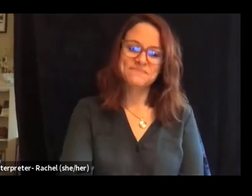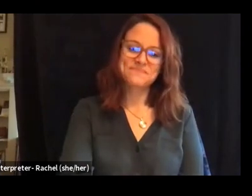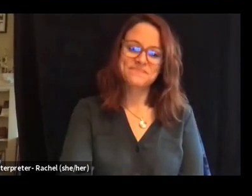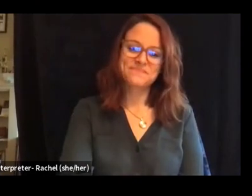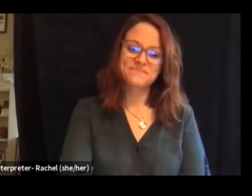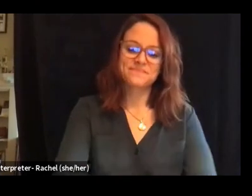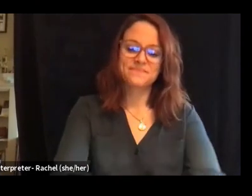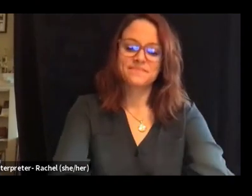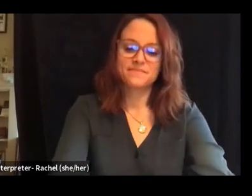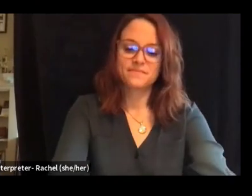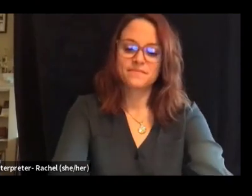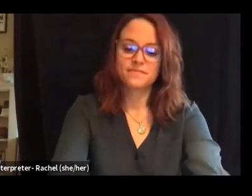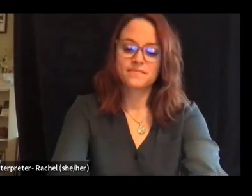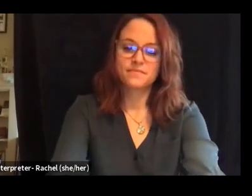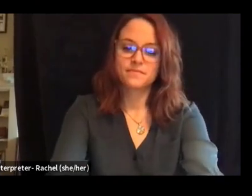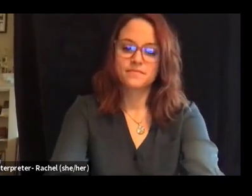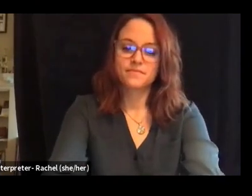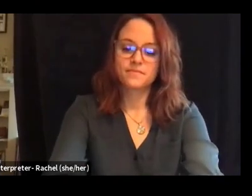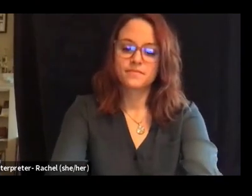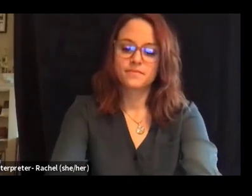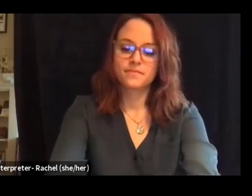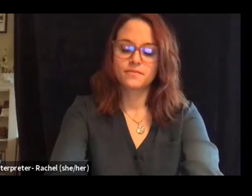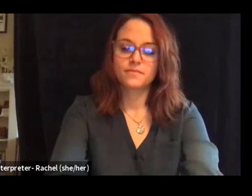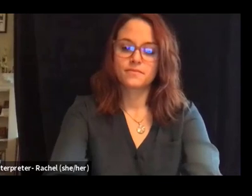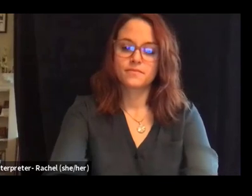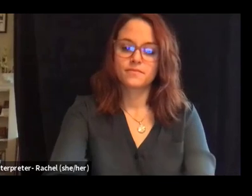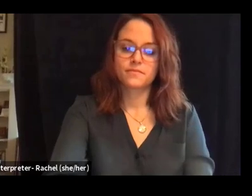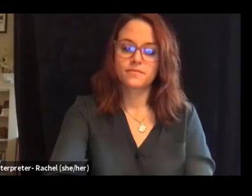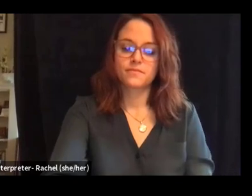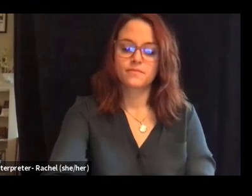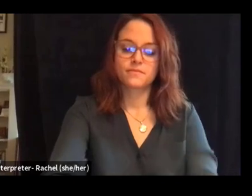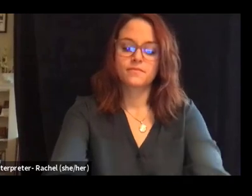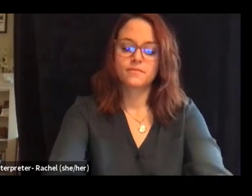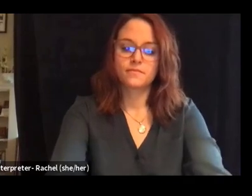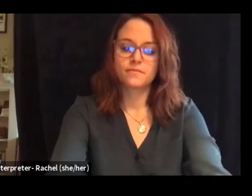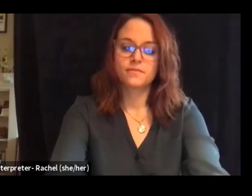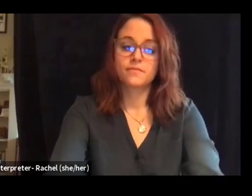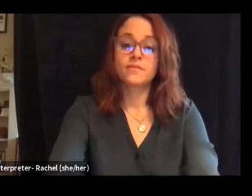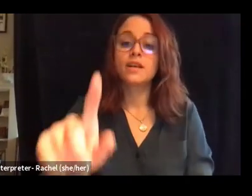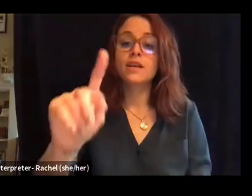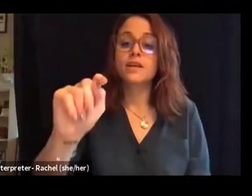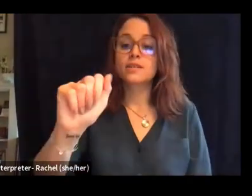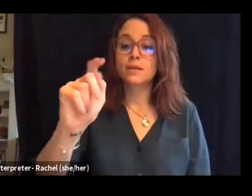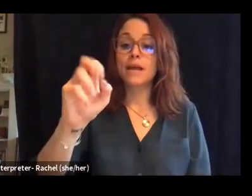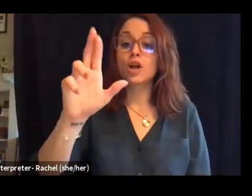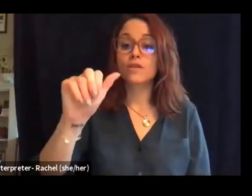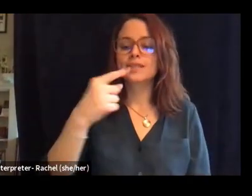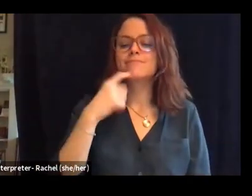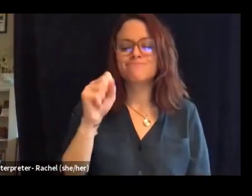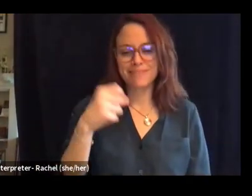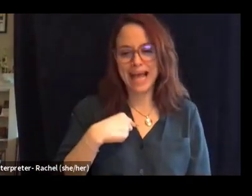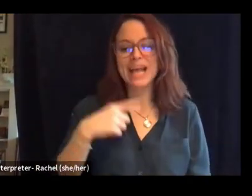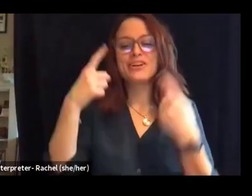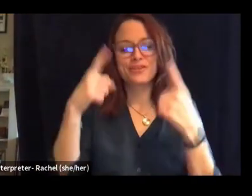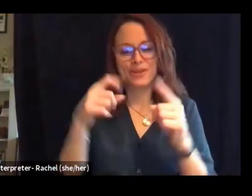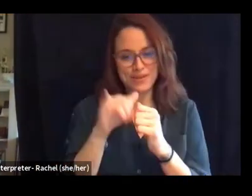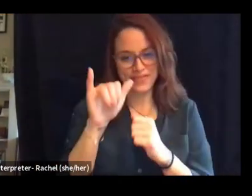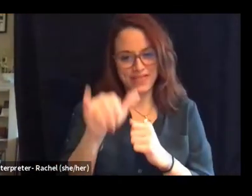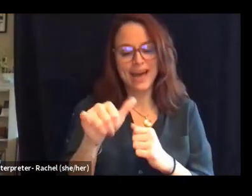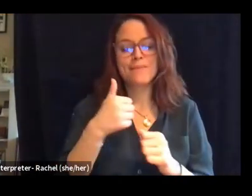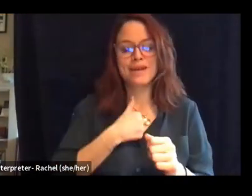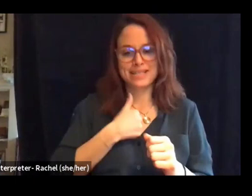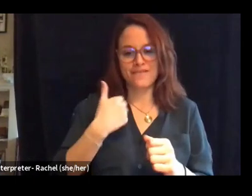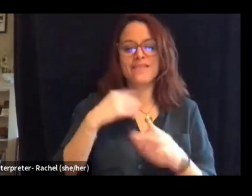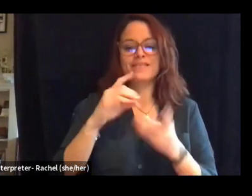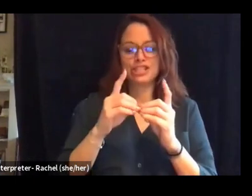Yeah, I would tend to agree with that, Scott, coming from a digital agency background. But one thing I can tell you